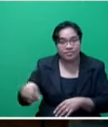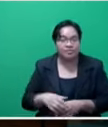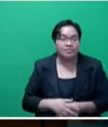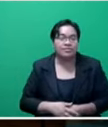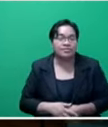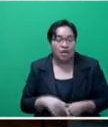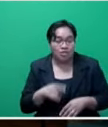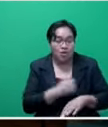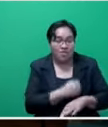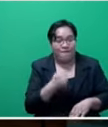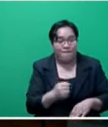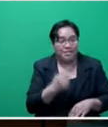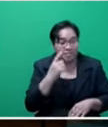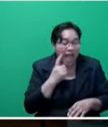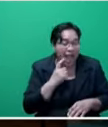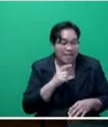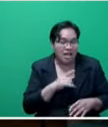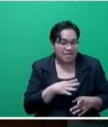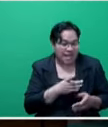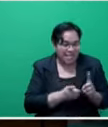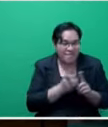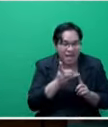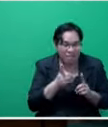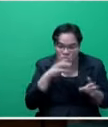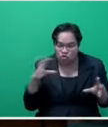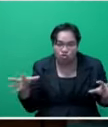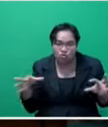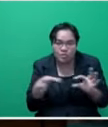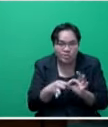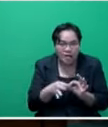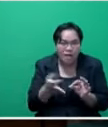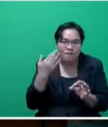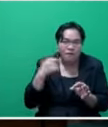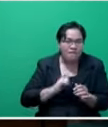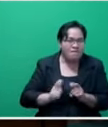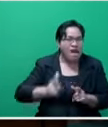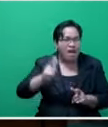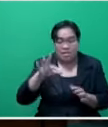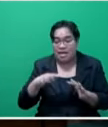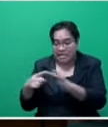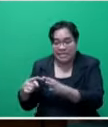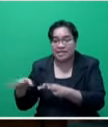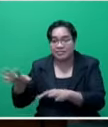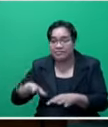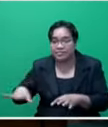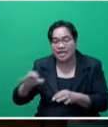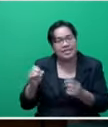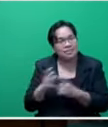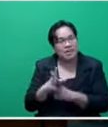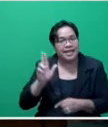government efforts in bringing the development gap that is existent in the Eastern Division, particularly in the Lau